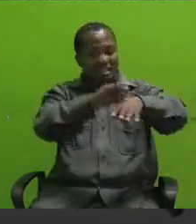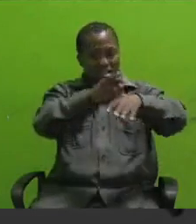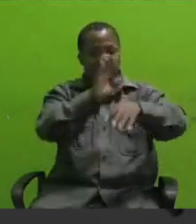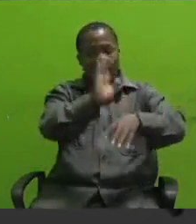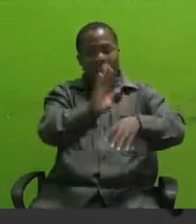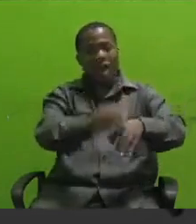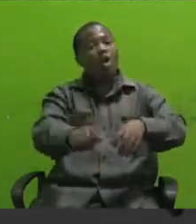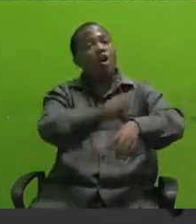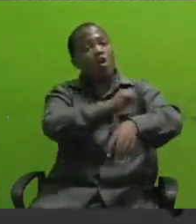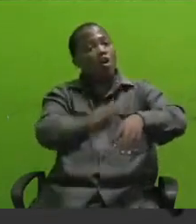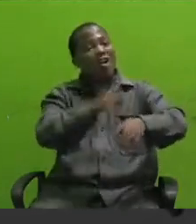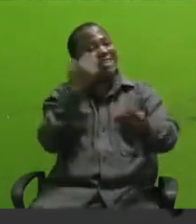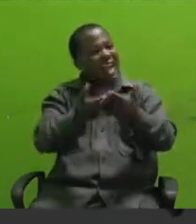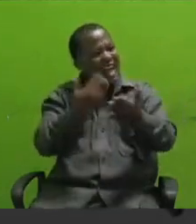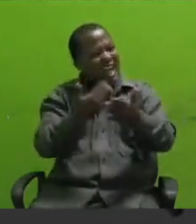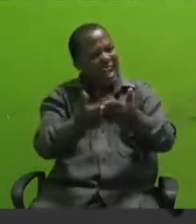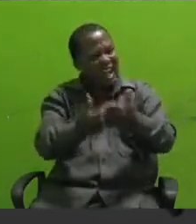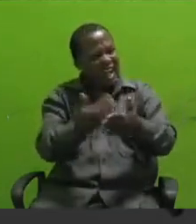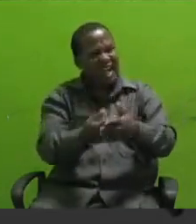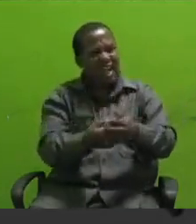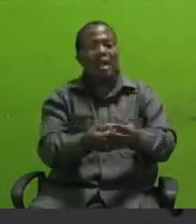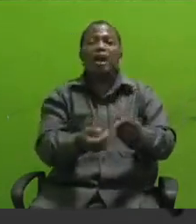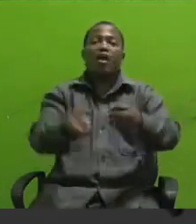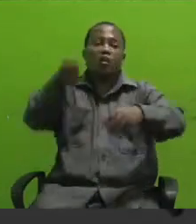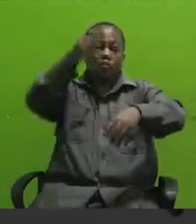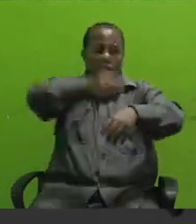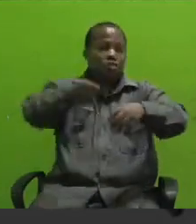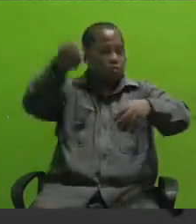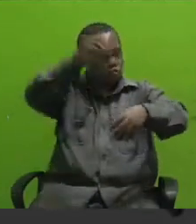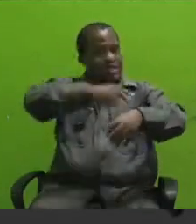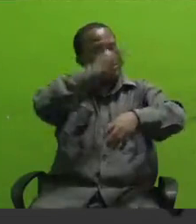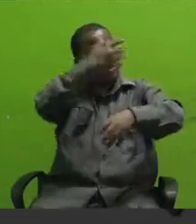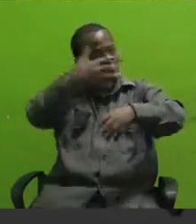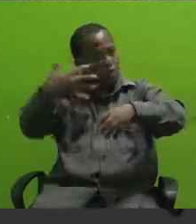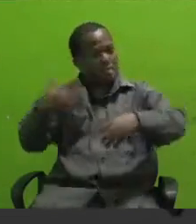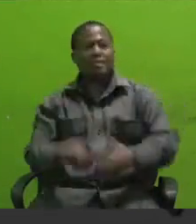skin, wash it immediately with plenty of water.